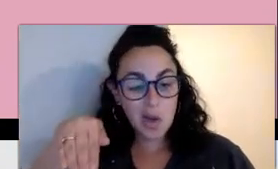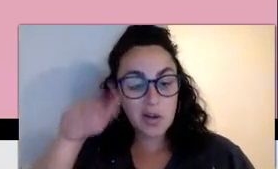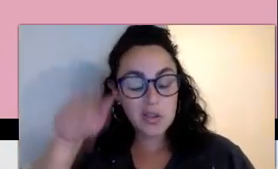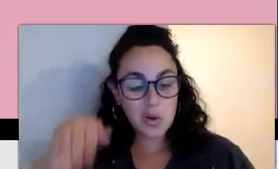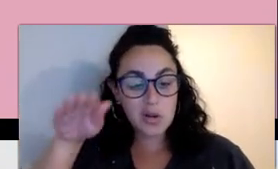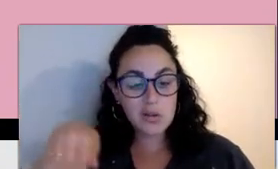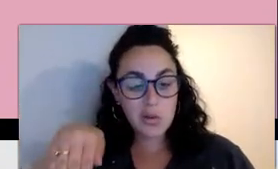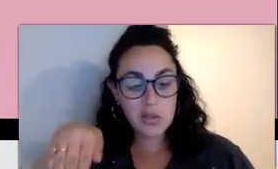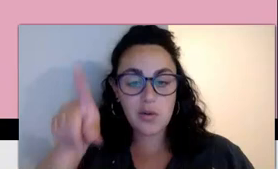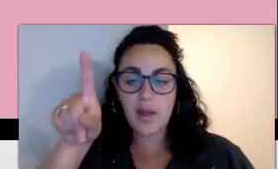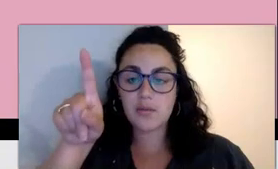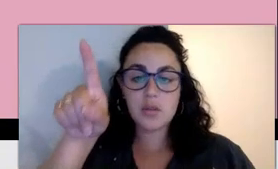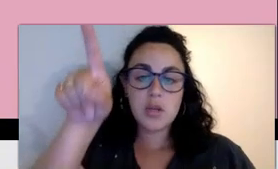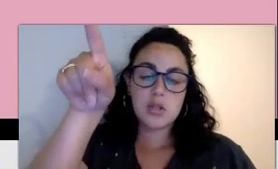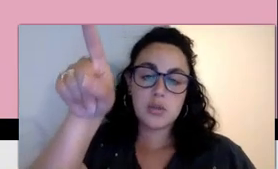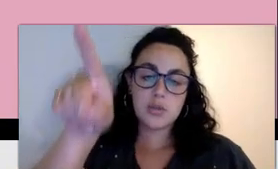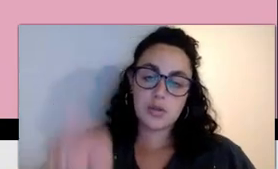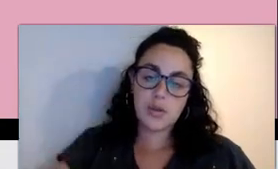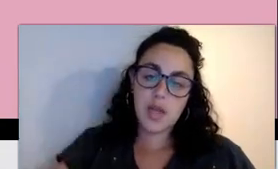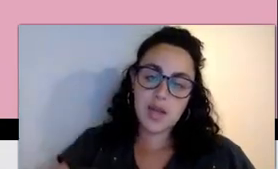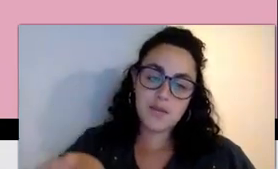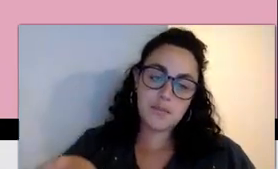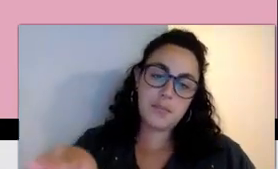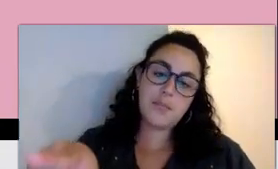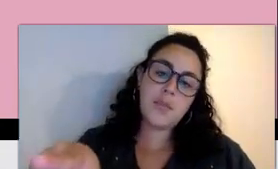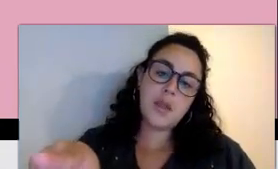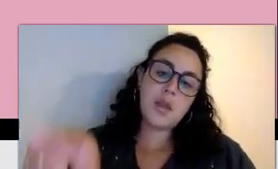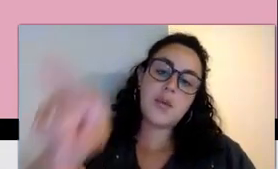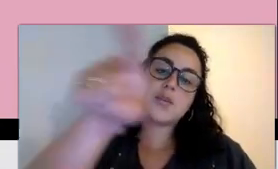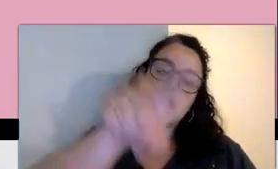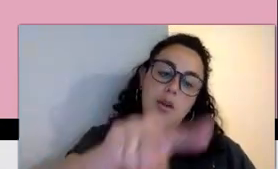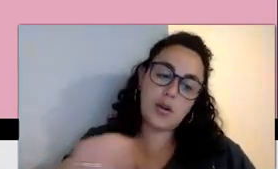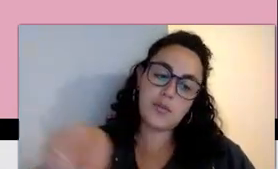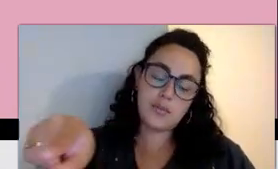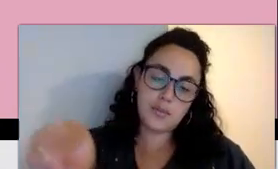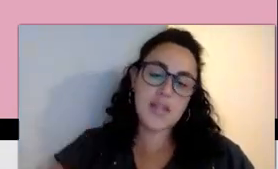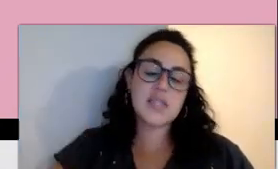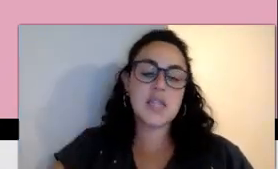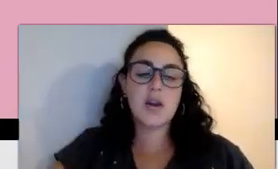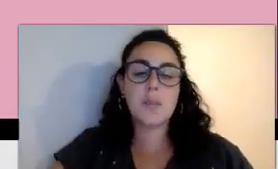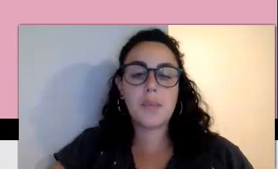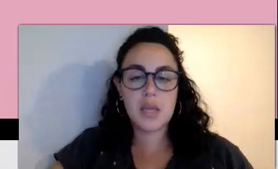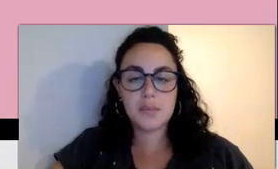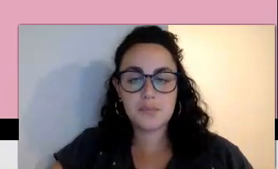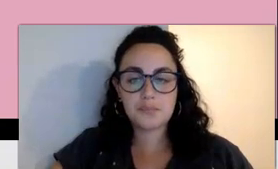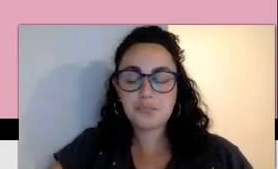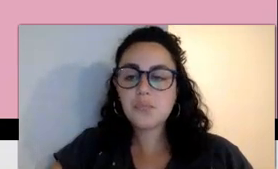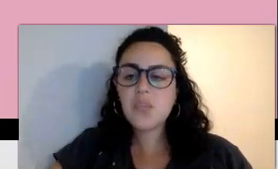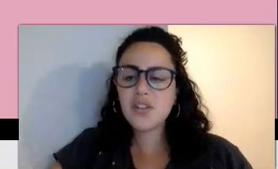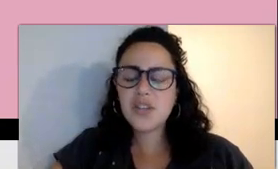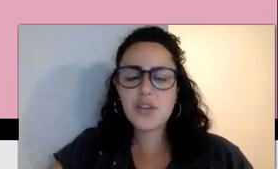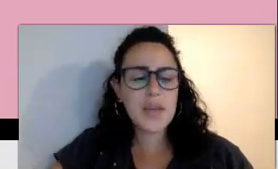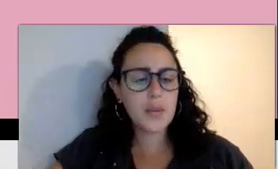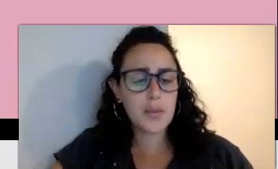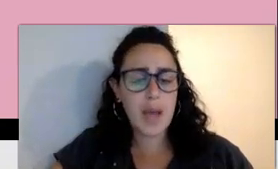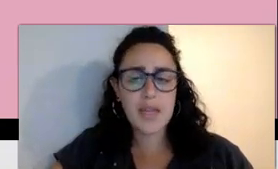just smaller, it's shorter, lower to the ground. So we do our straight line, we do our curve. That's the letter P.